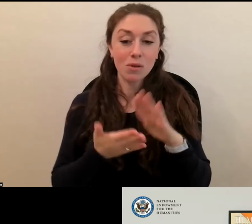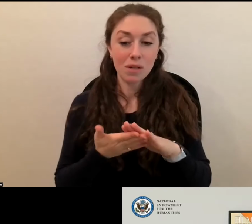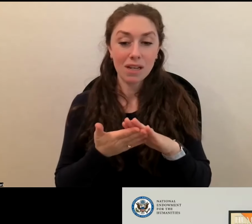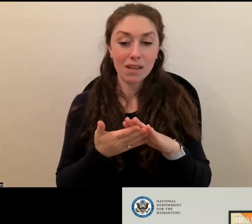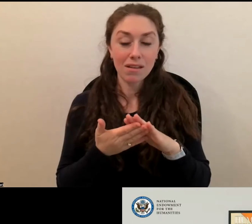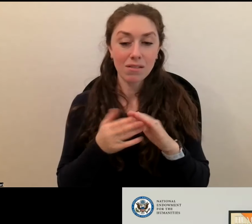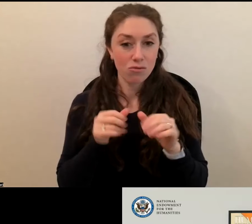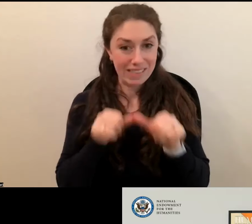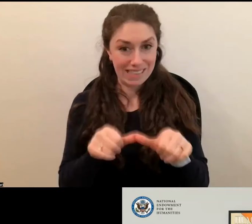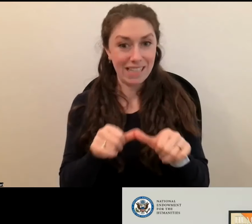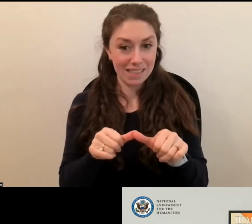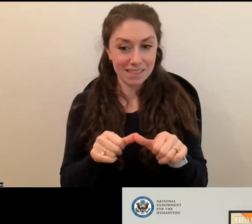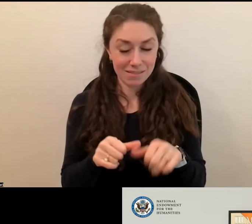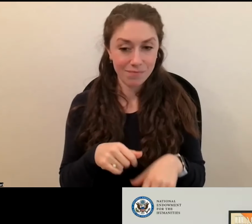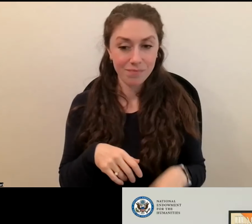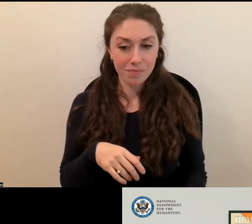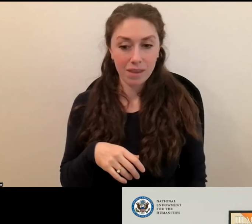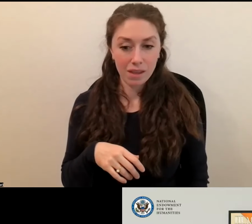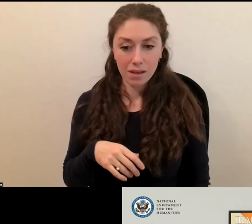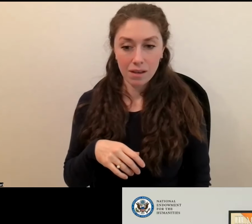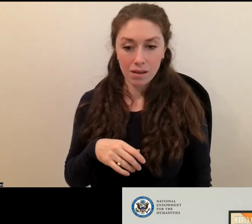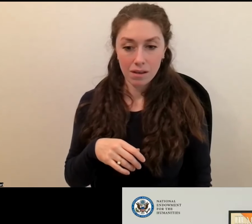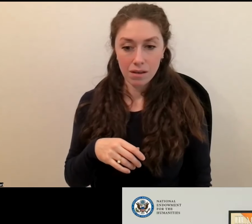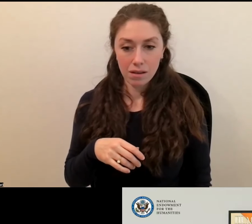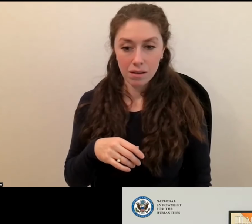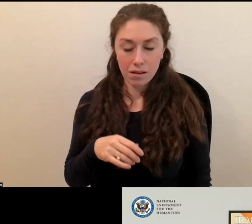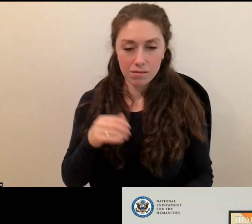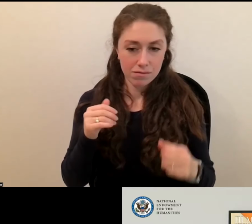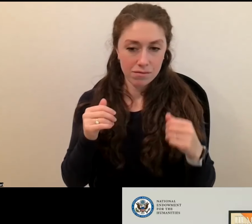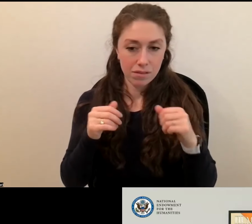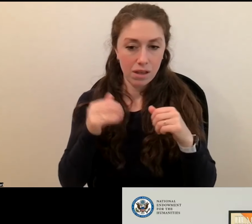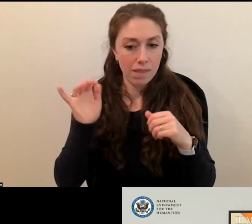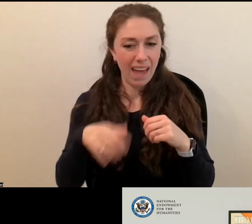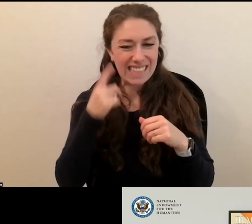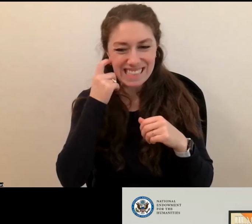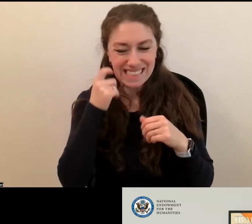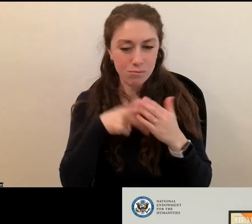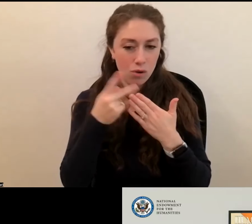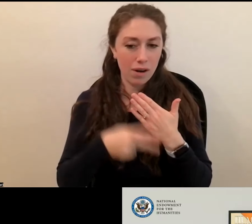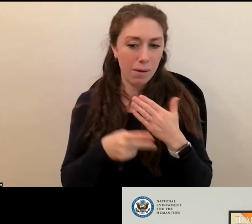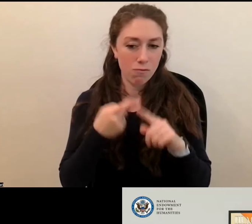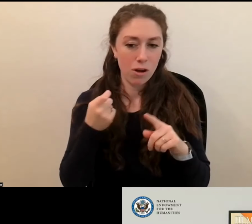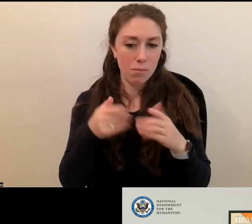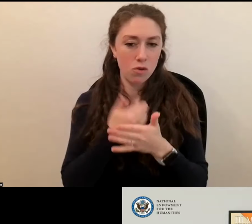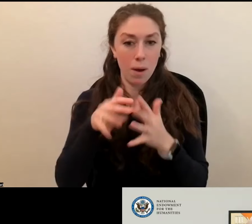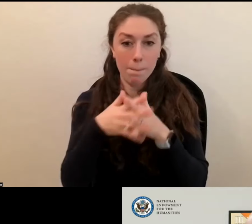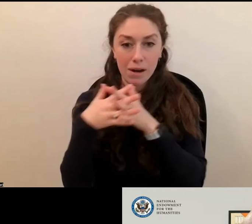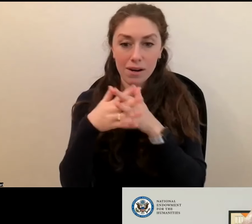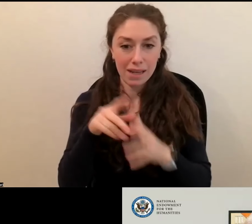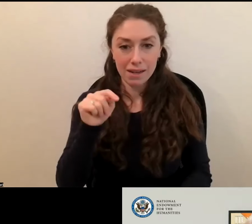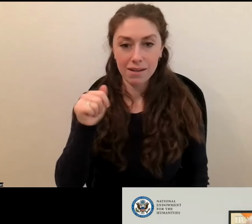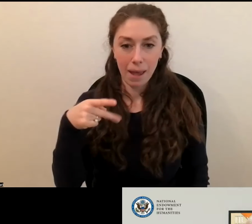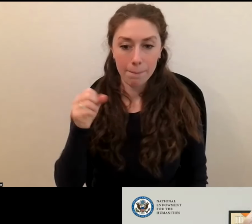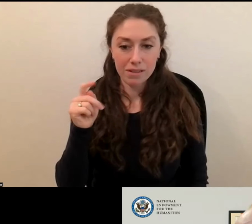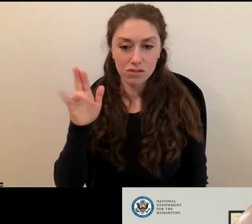So this is a program that came out of our new American Tapestry Initiative. It's intended to, I think of it as